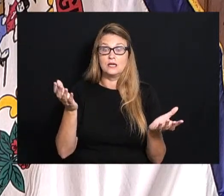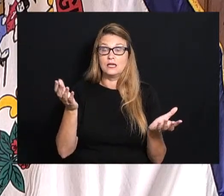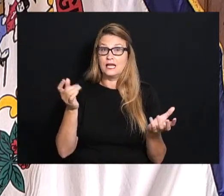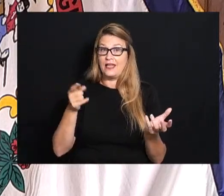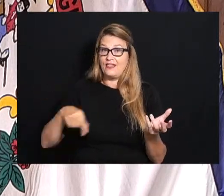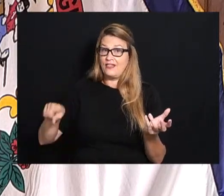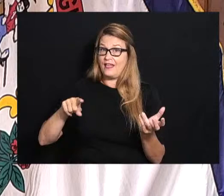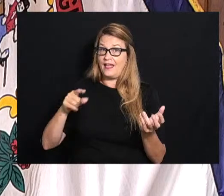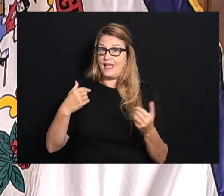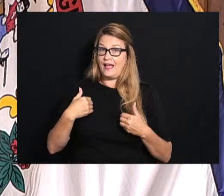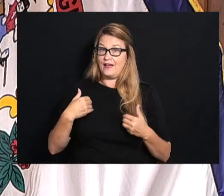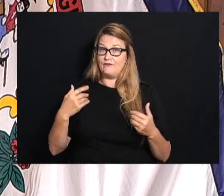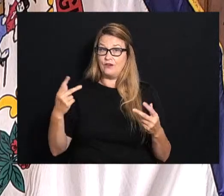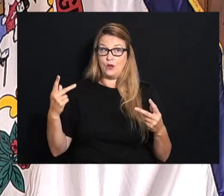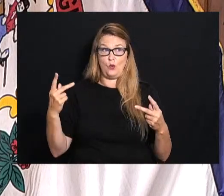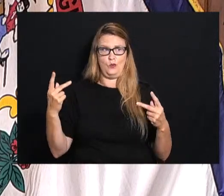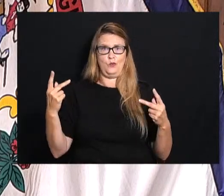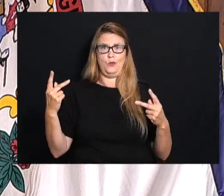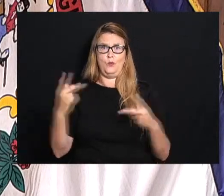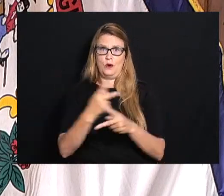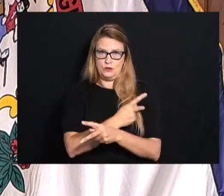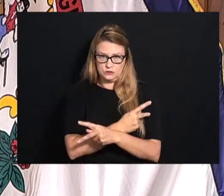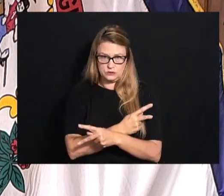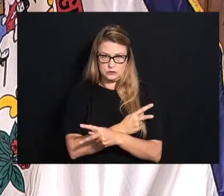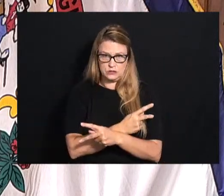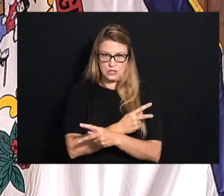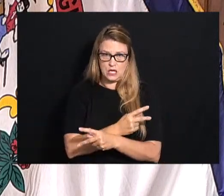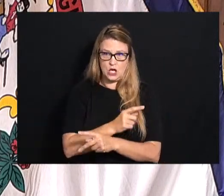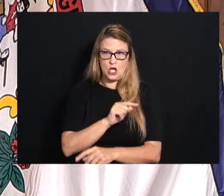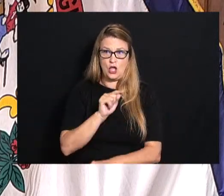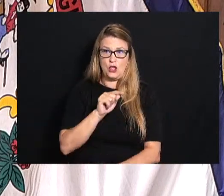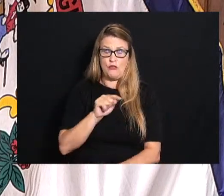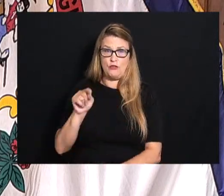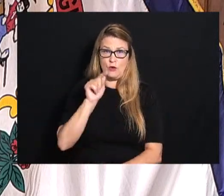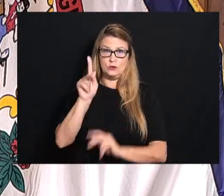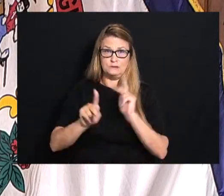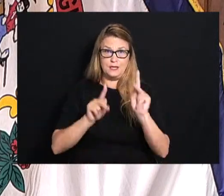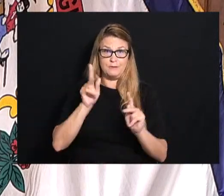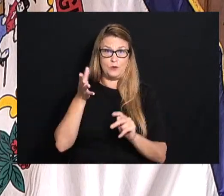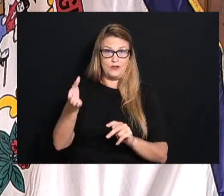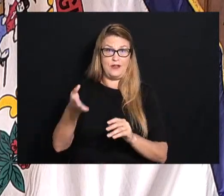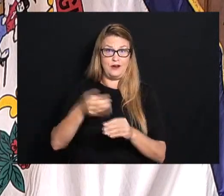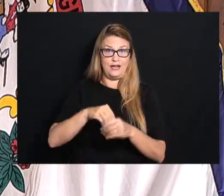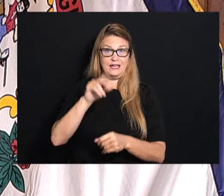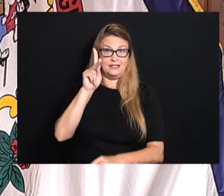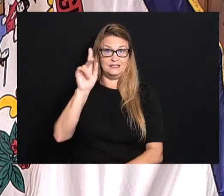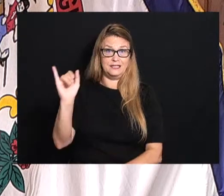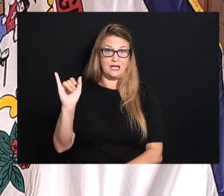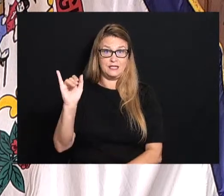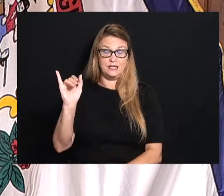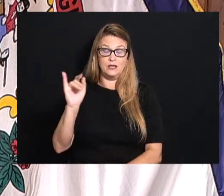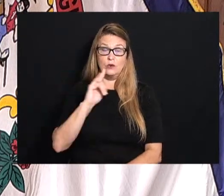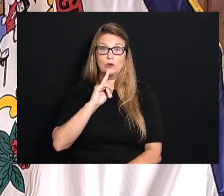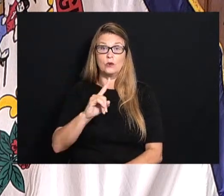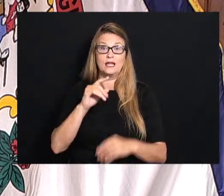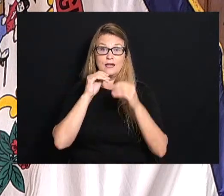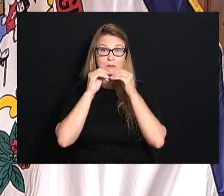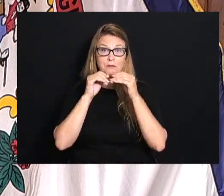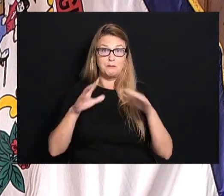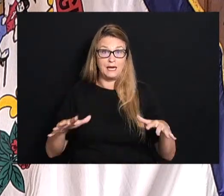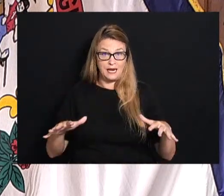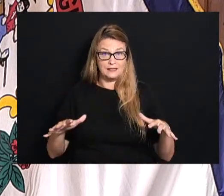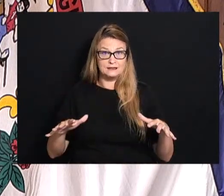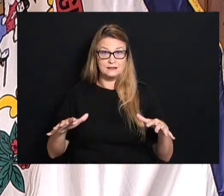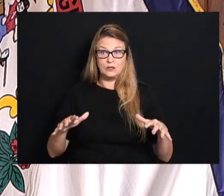has a way of getting worse. Those people there yesterday were really blessed that we don't have loss